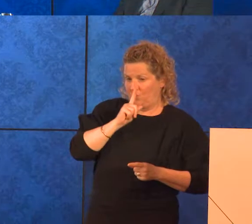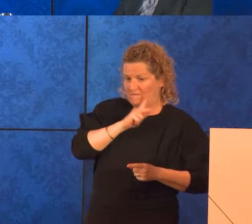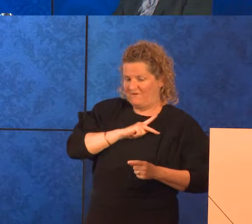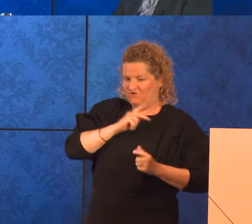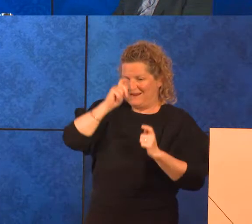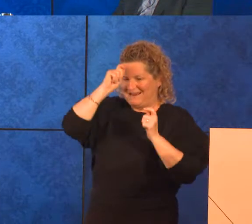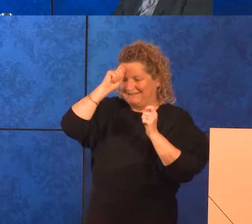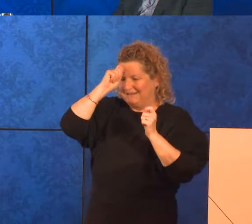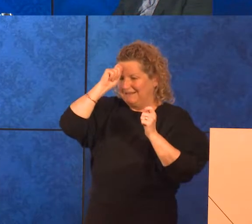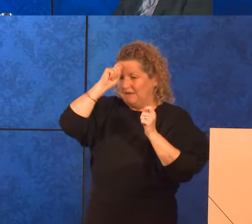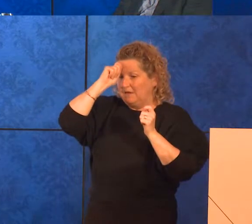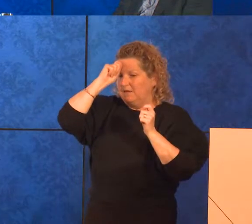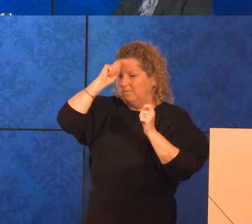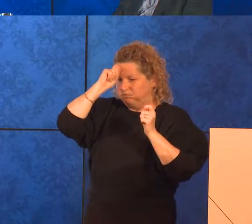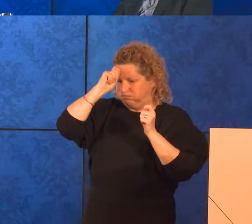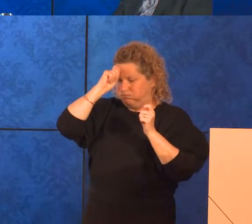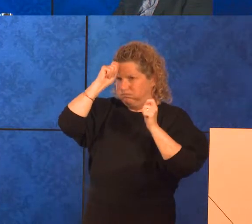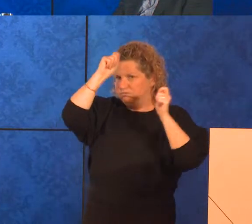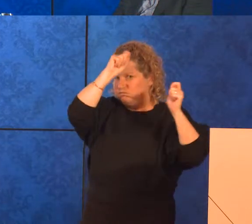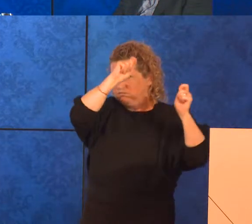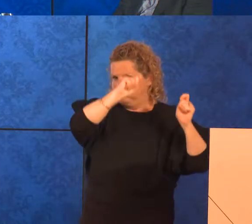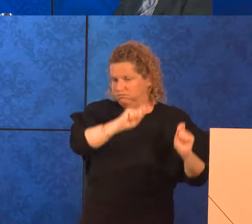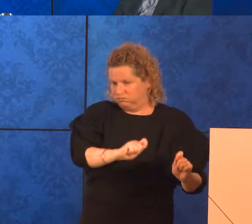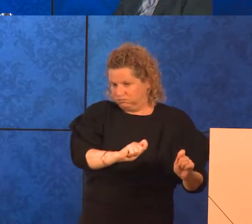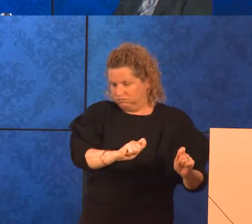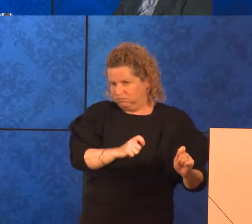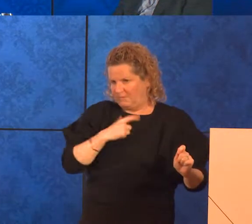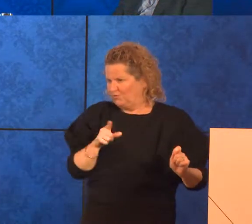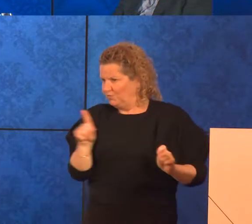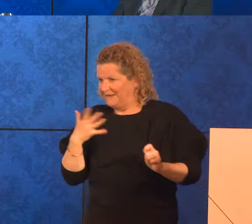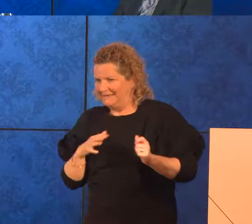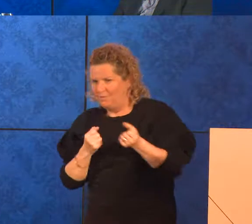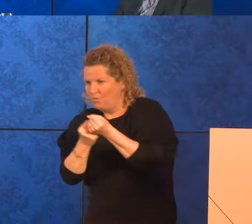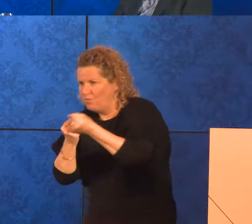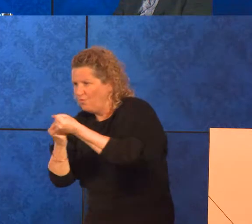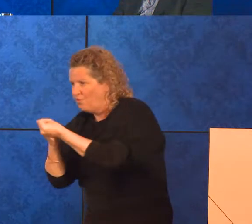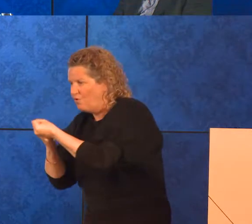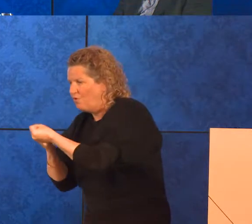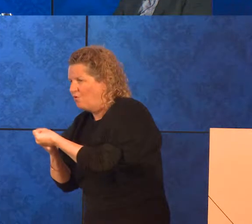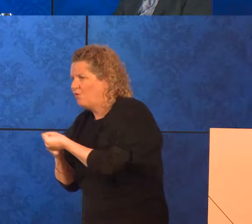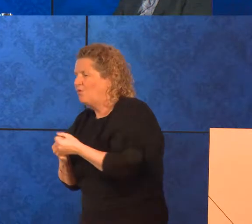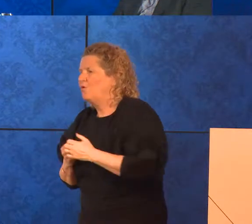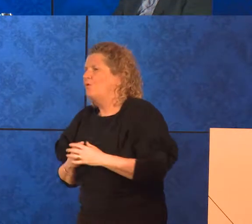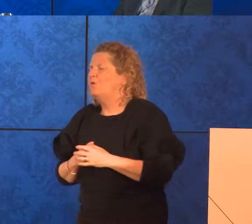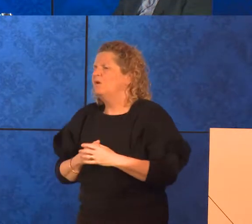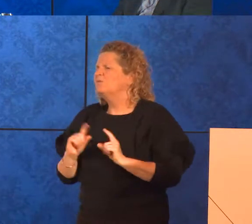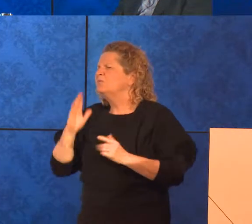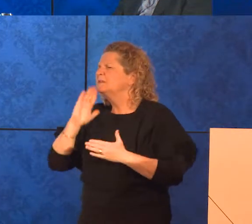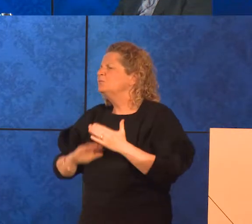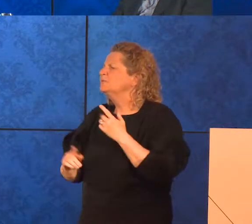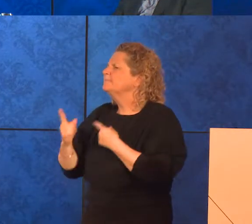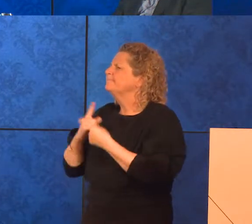off, especially when you see other people around you who need support as well. How did you find that